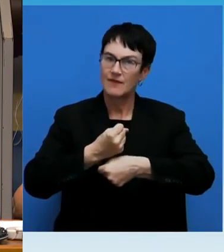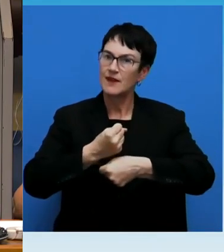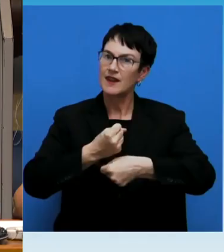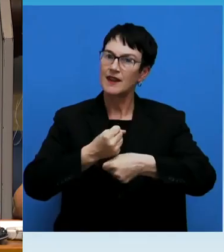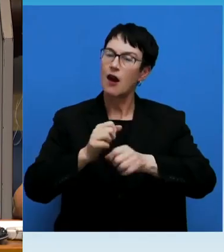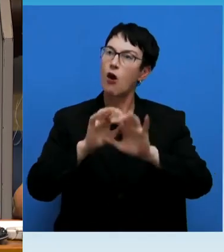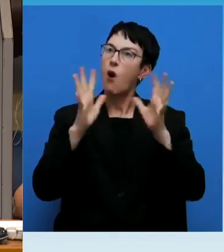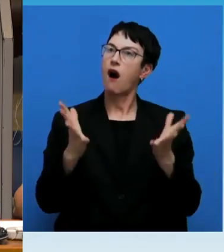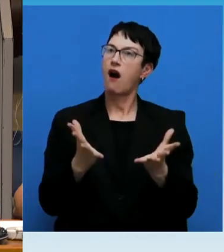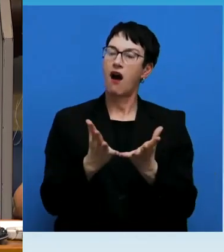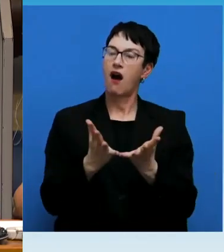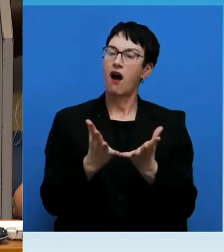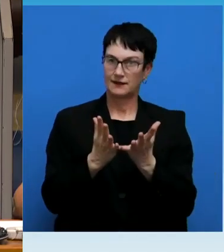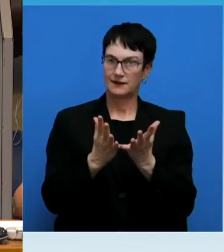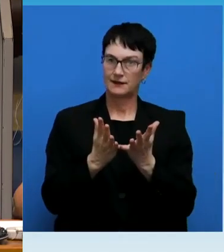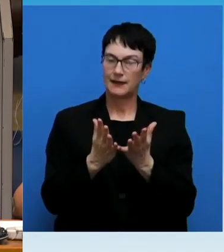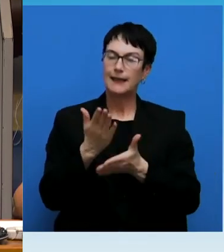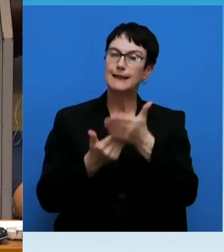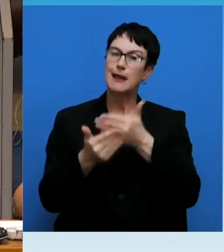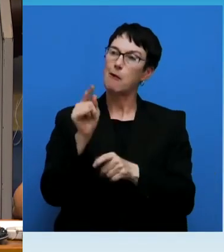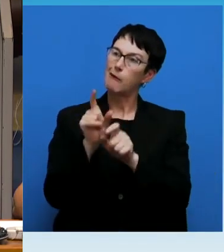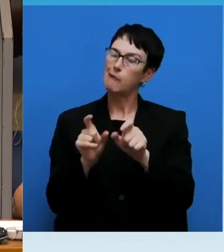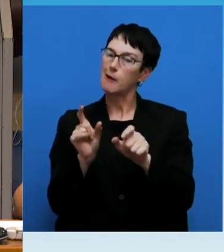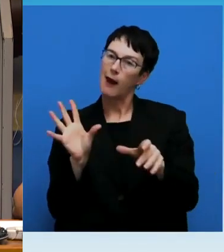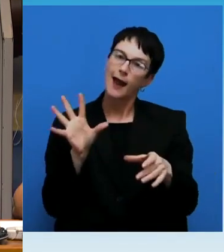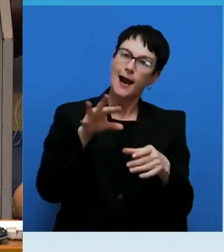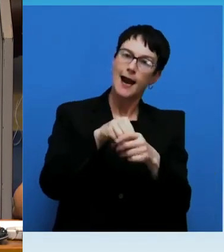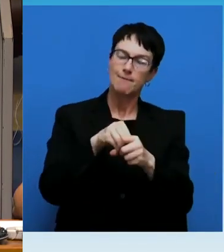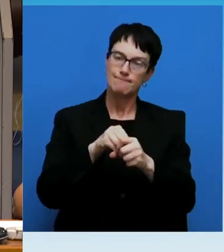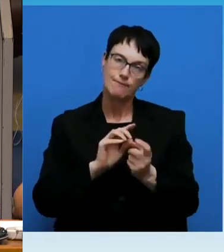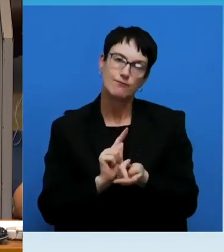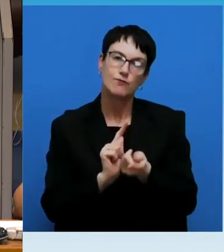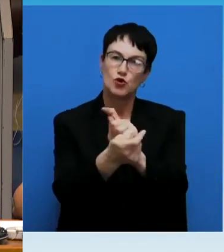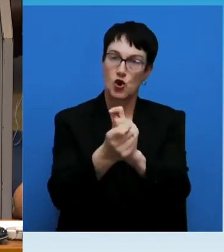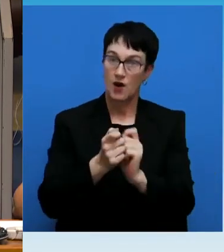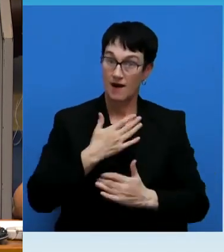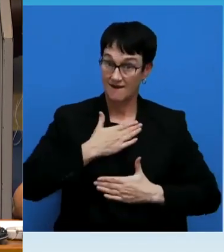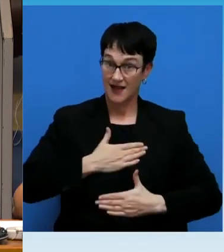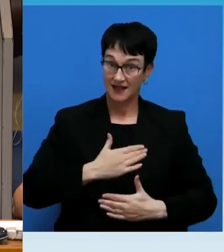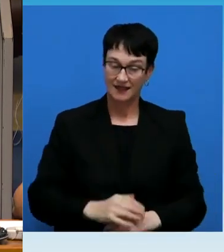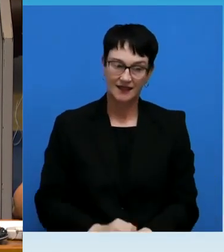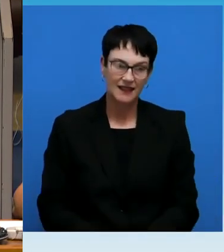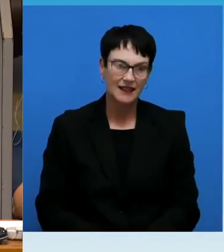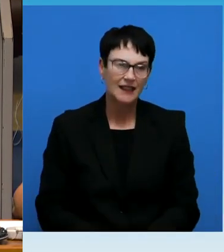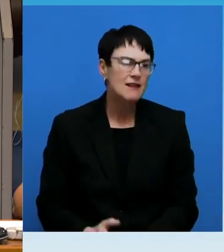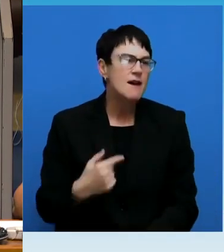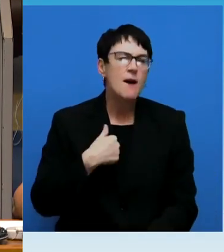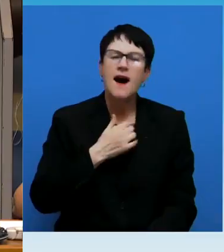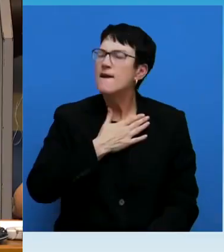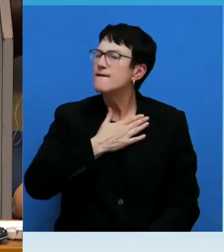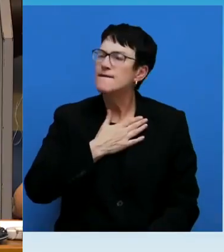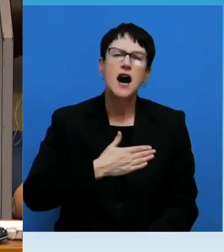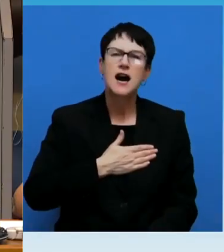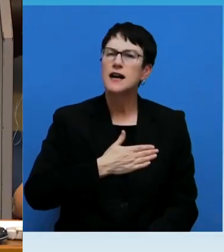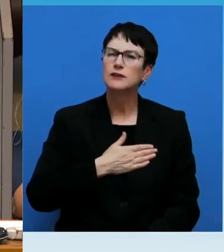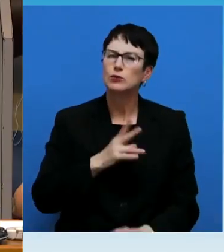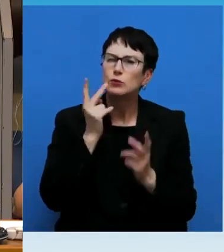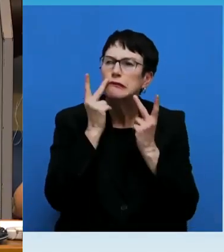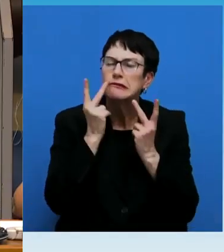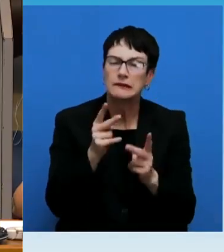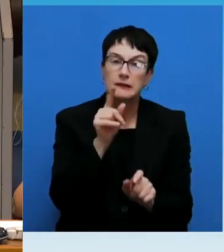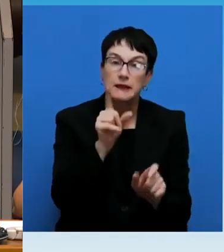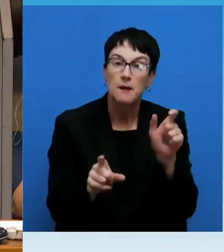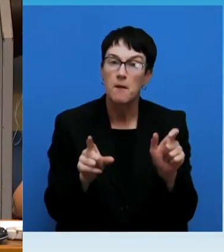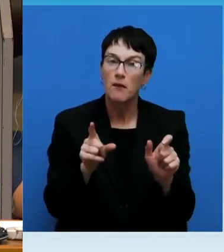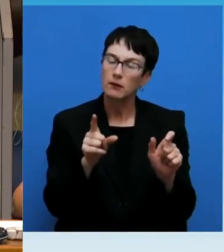The question it puts to us is not about how persons with disabilities should adapt to the world as it is, but how the world must change